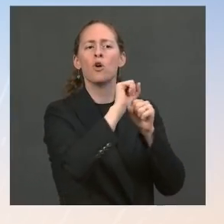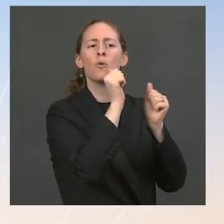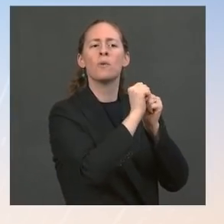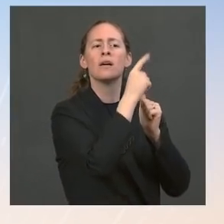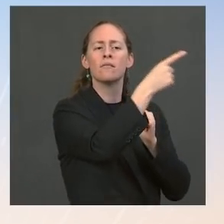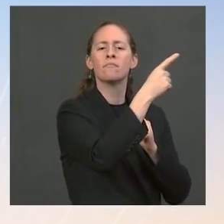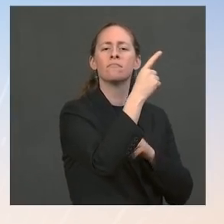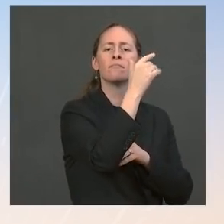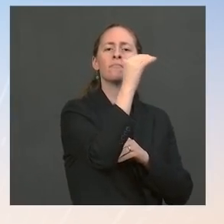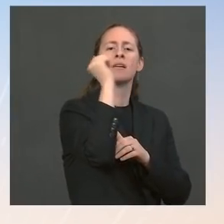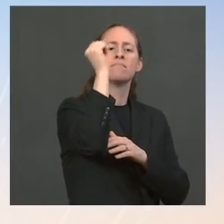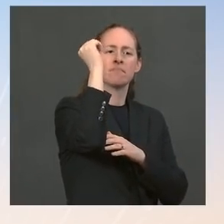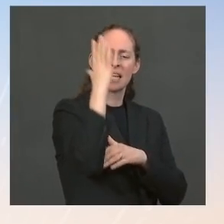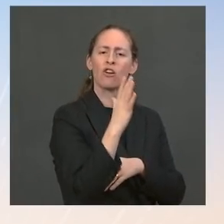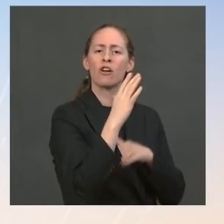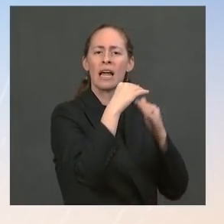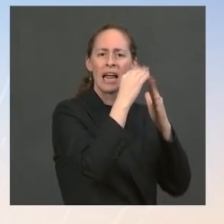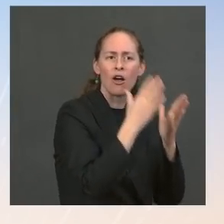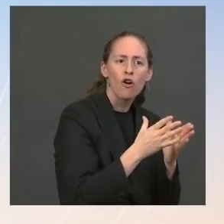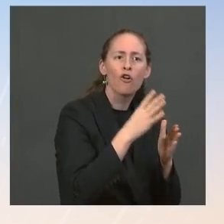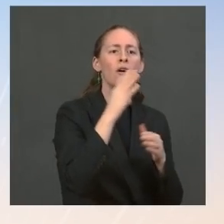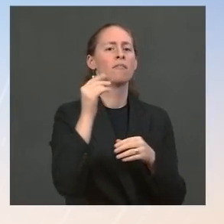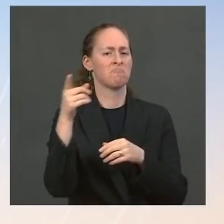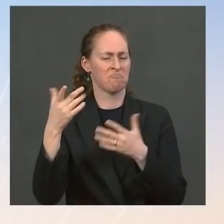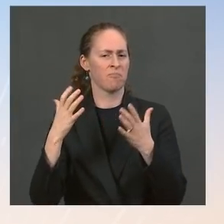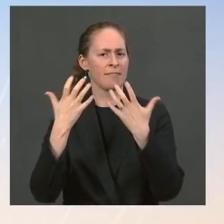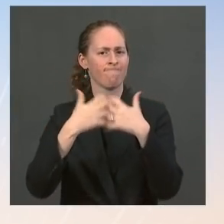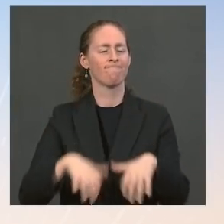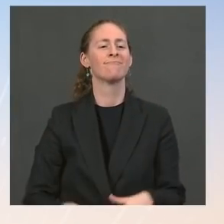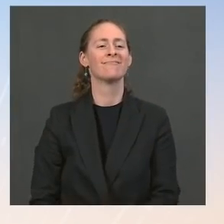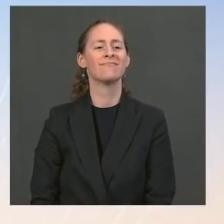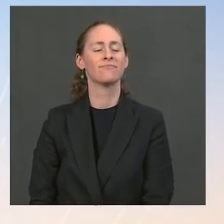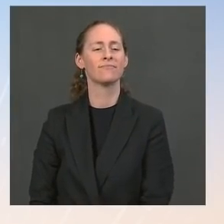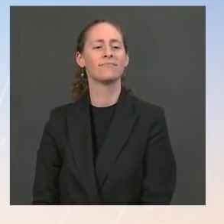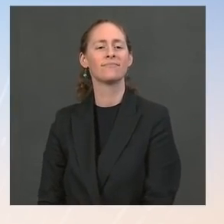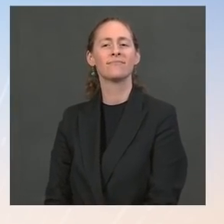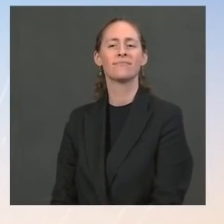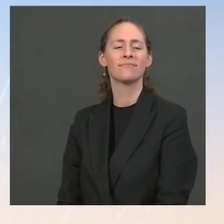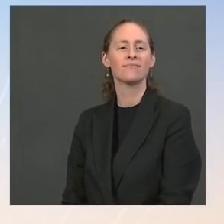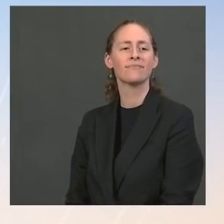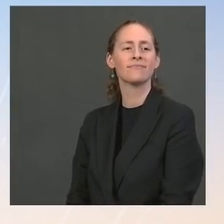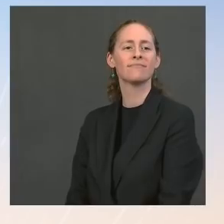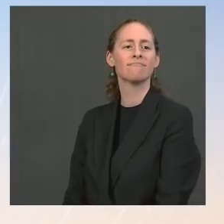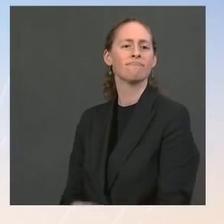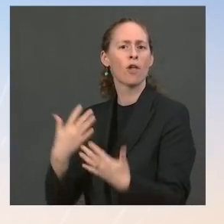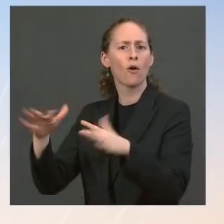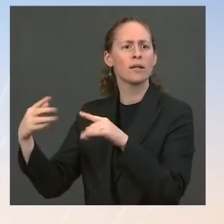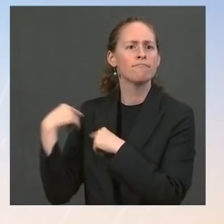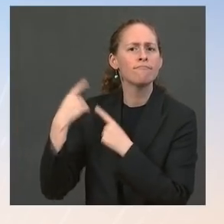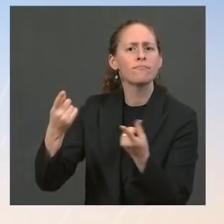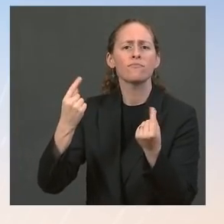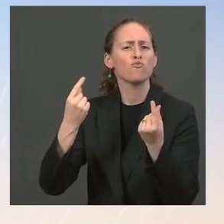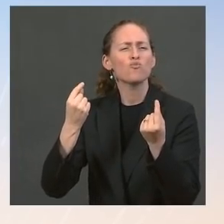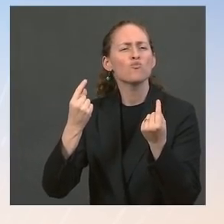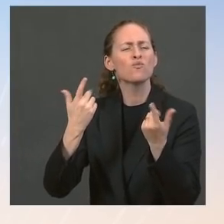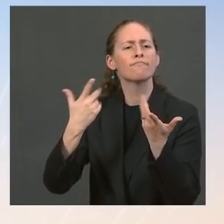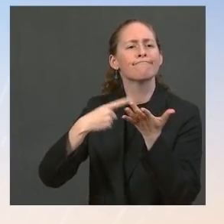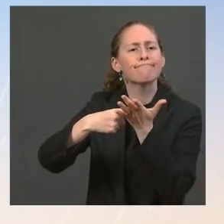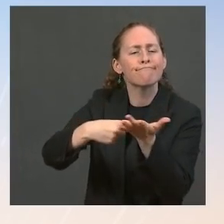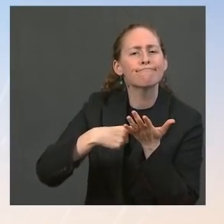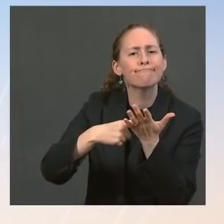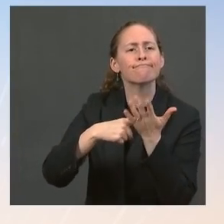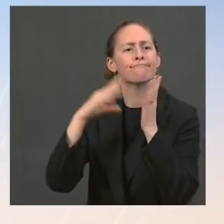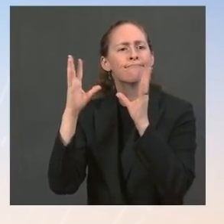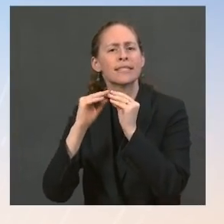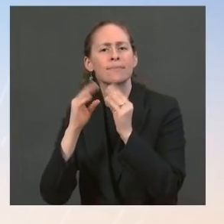done. So what he's been spending his time on over the last couple of days is having conversations with Senator Manchin, Senator Sinema,